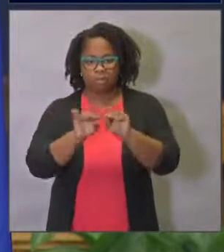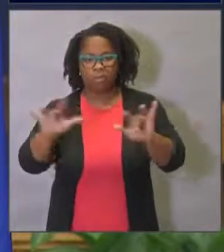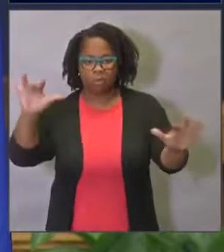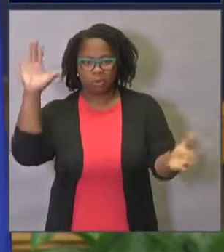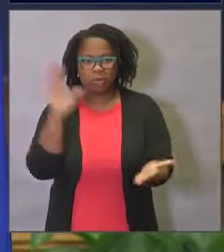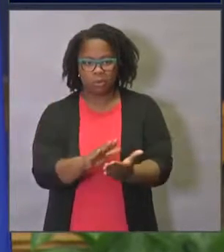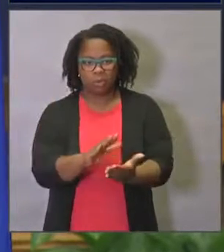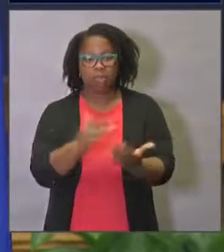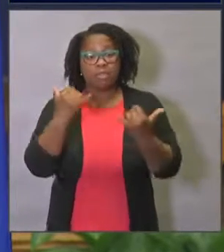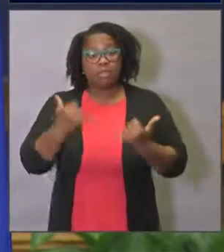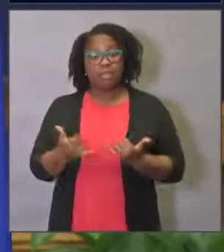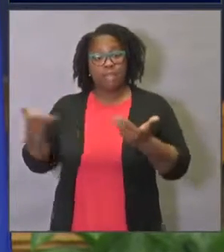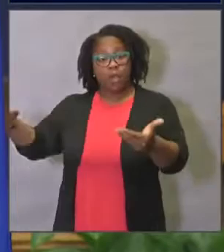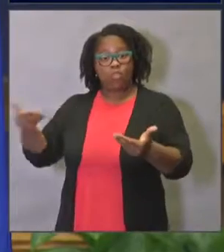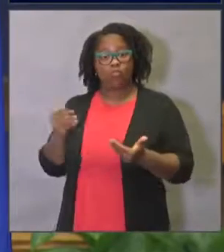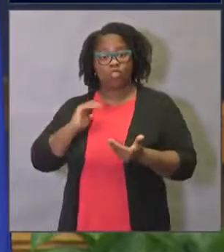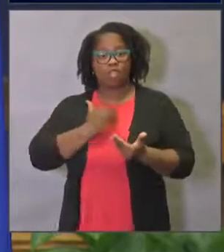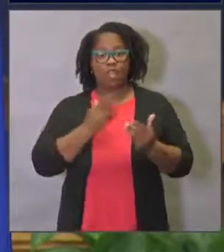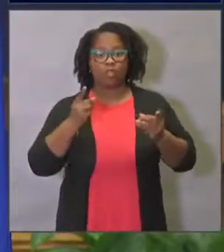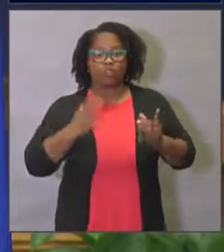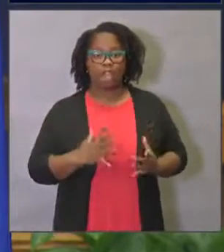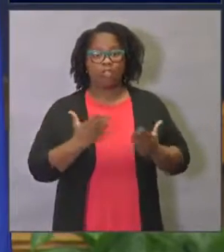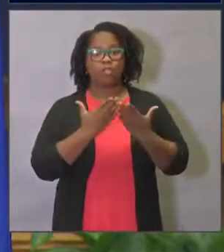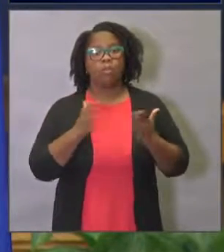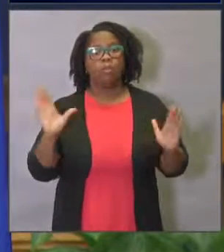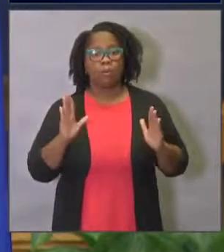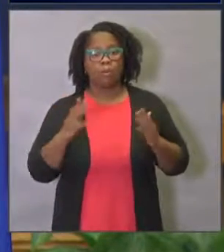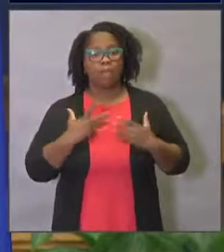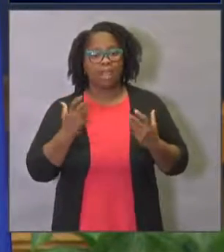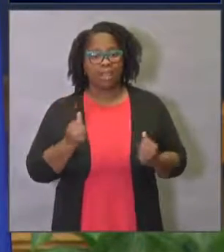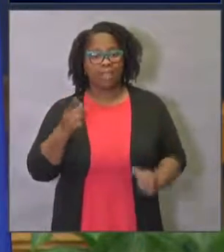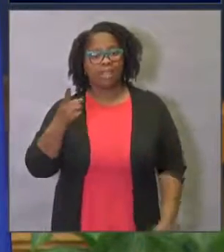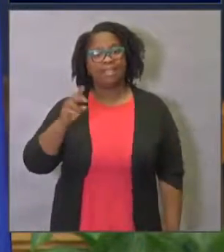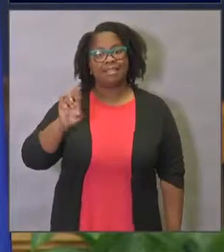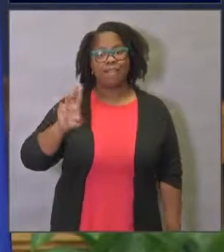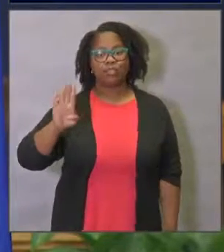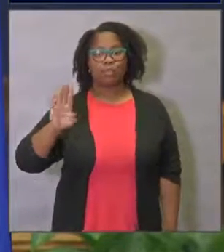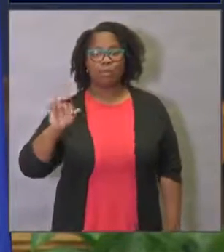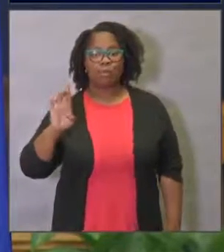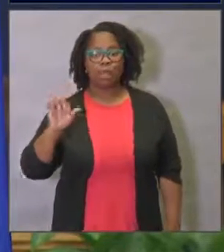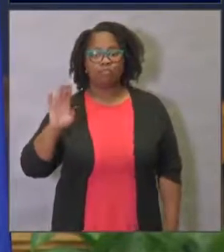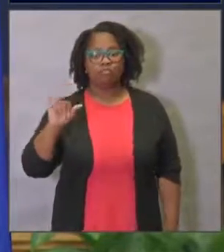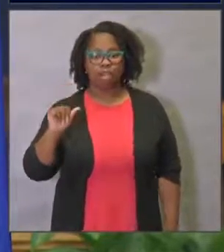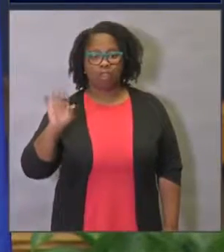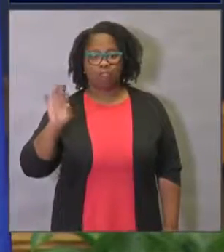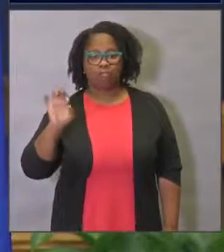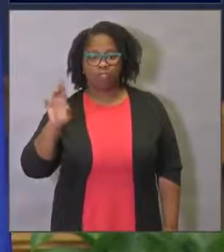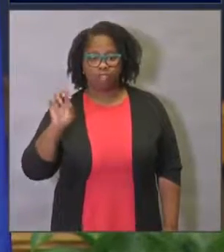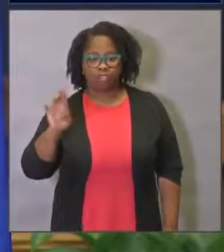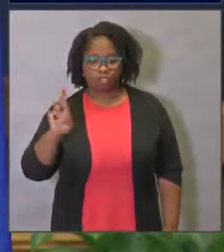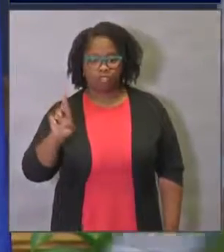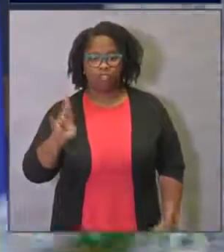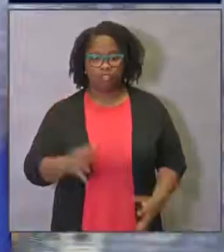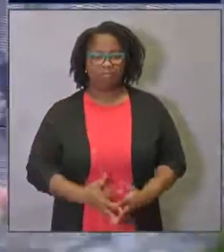to introduce our Director of the Department of Public Health, Dr. Barbara Ferrer.